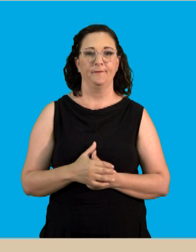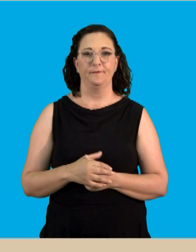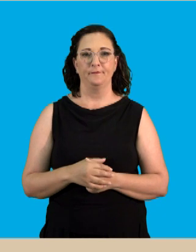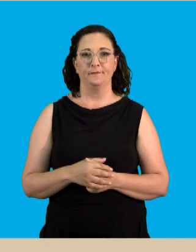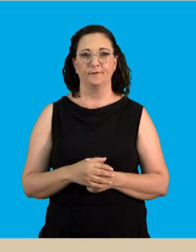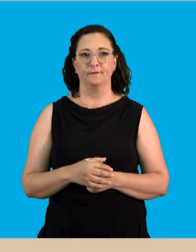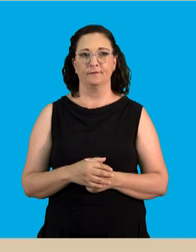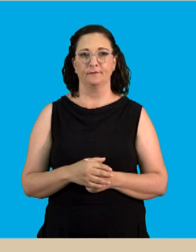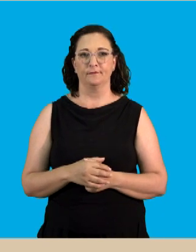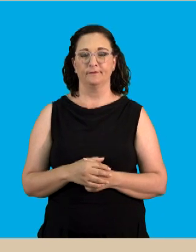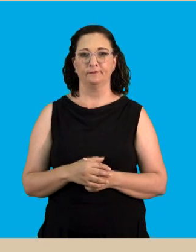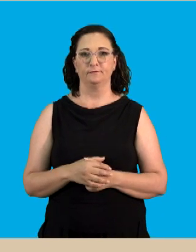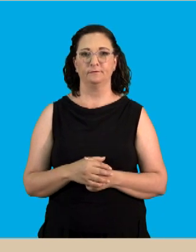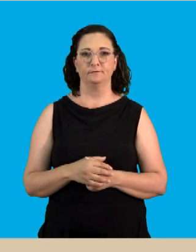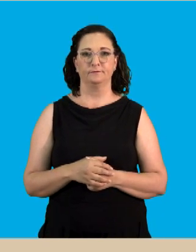together.